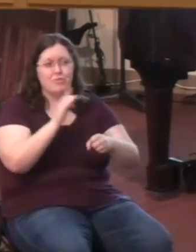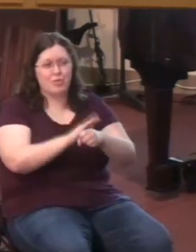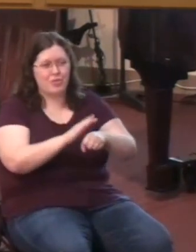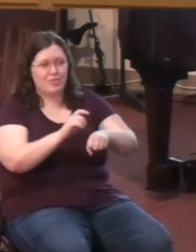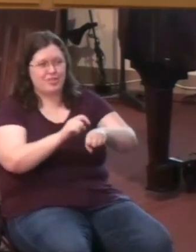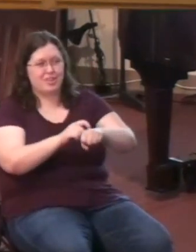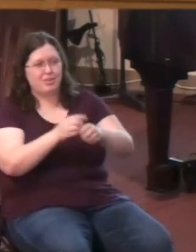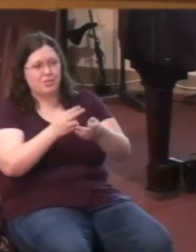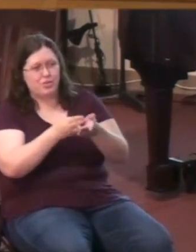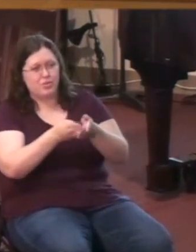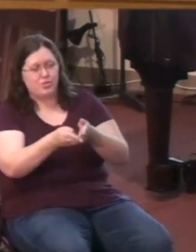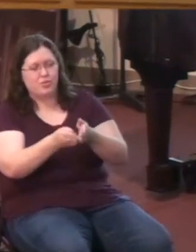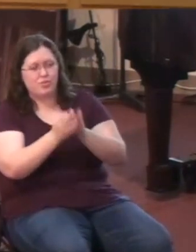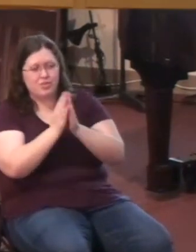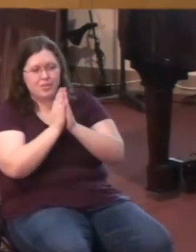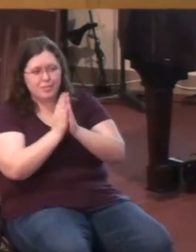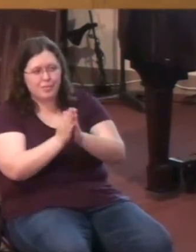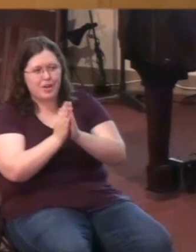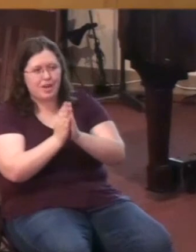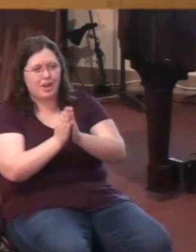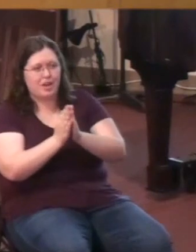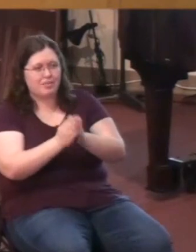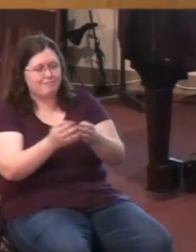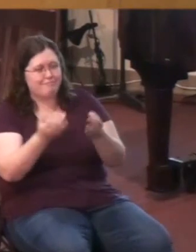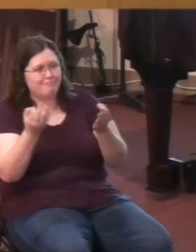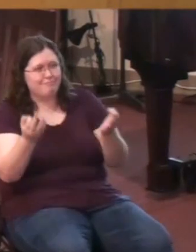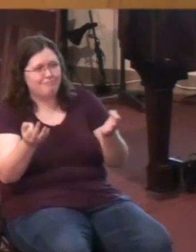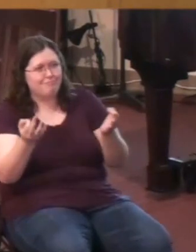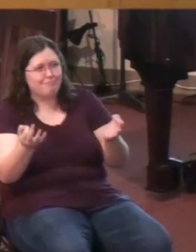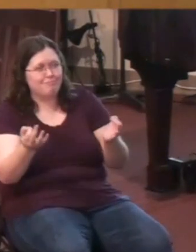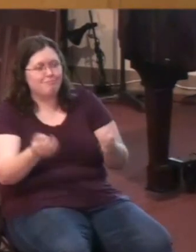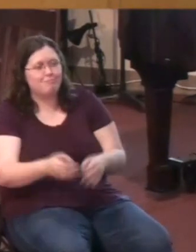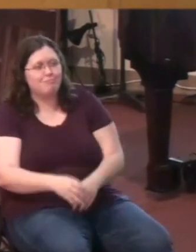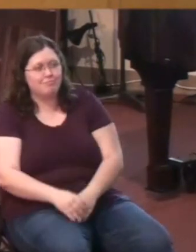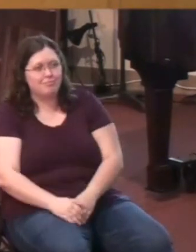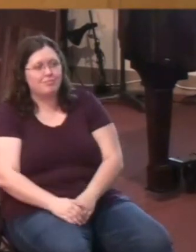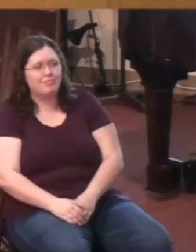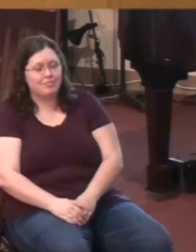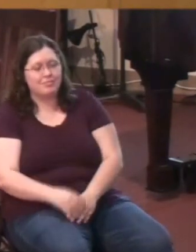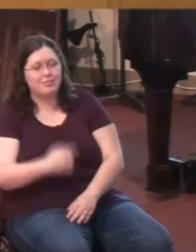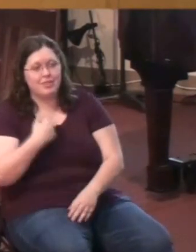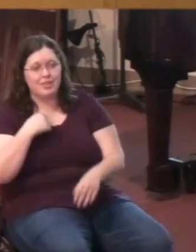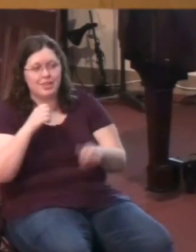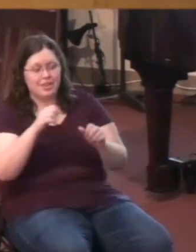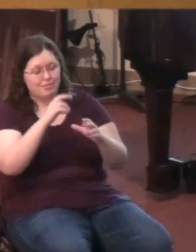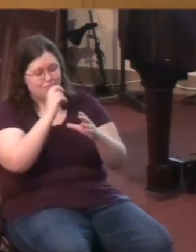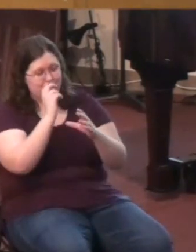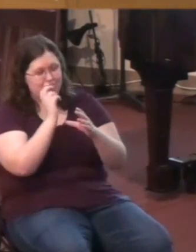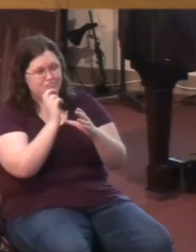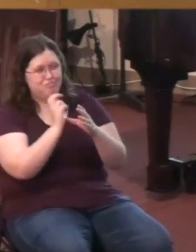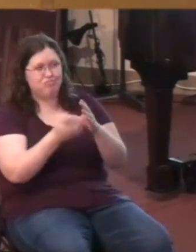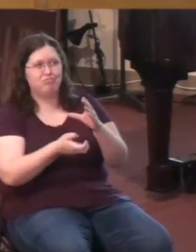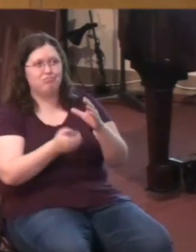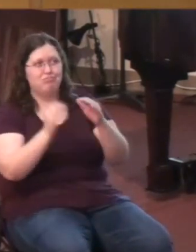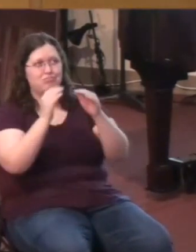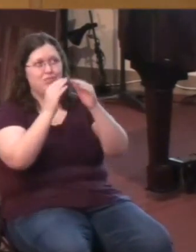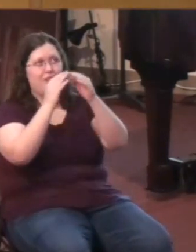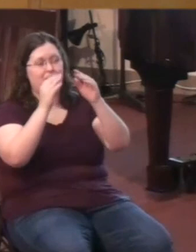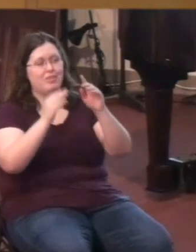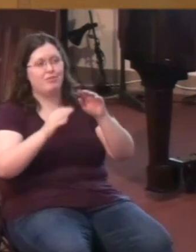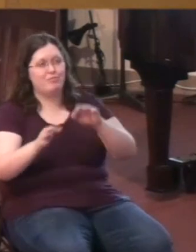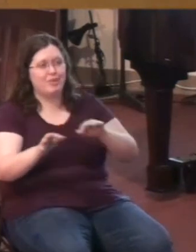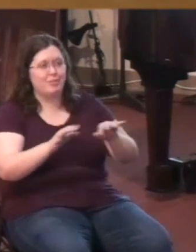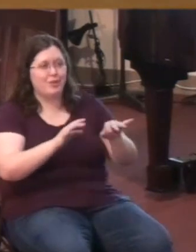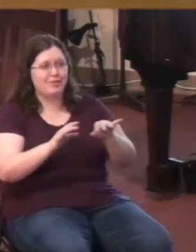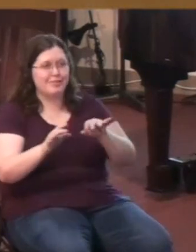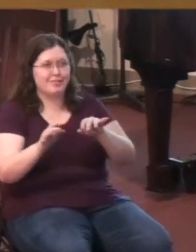prayer, to devote some of my time to meditation, so that I can get into the higher vibration of the divine